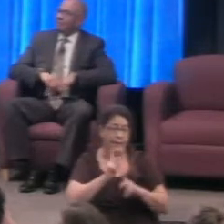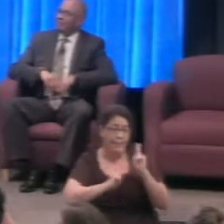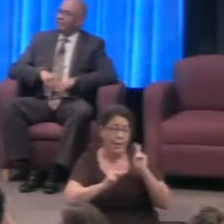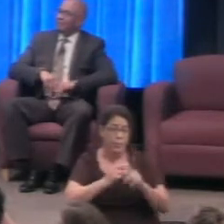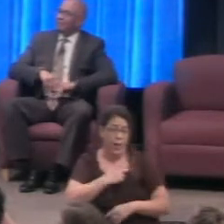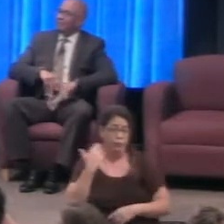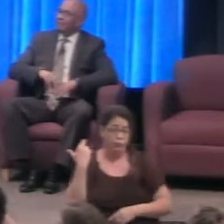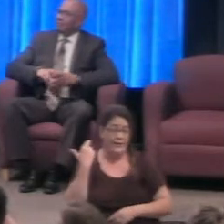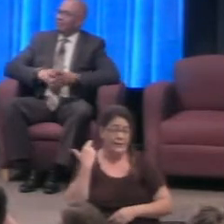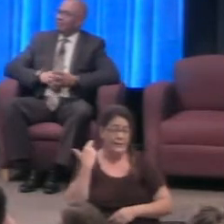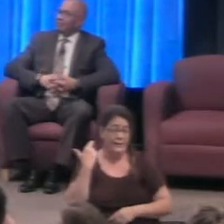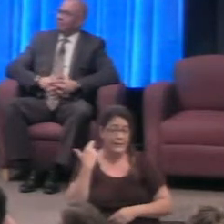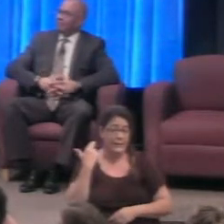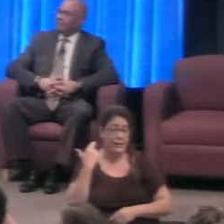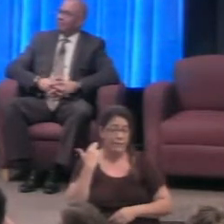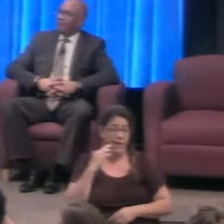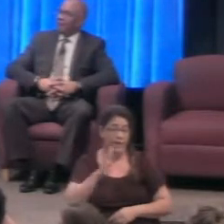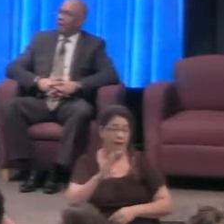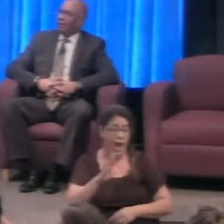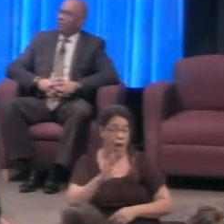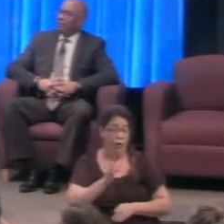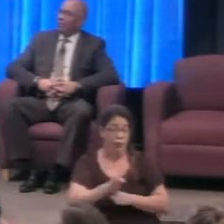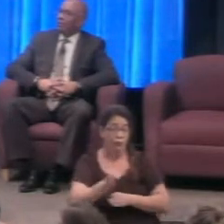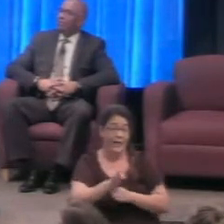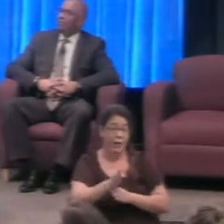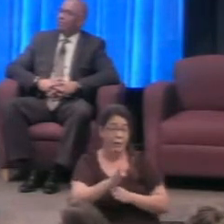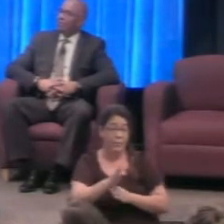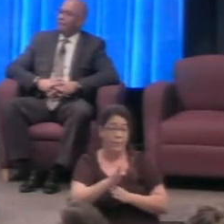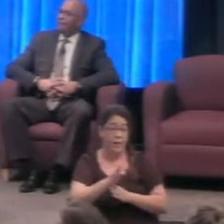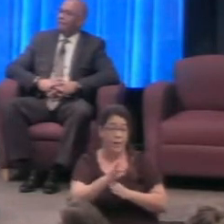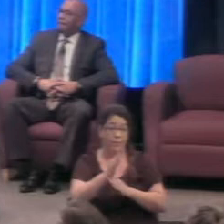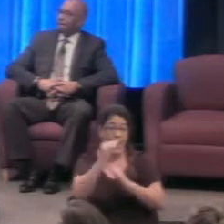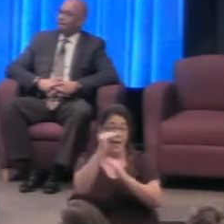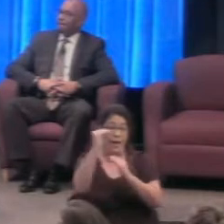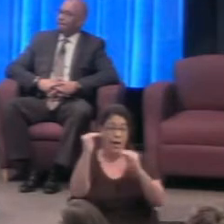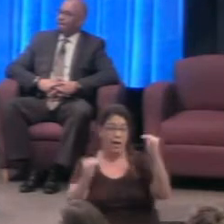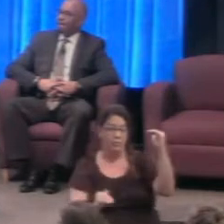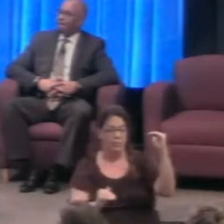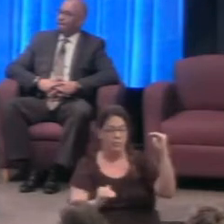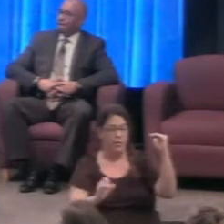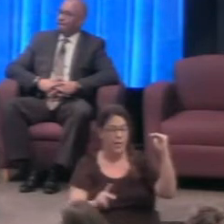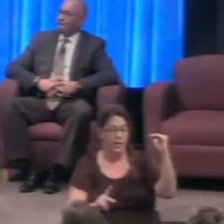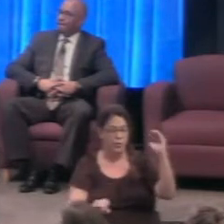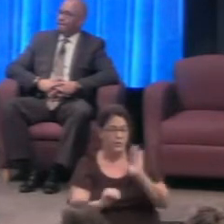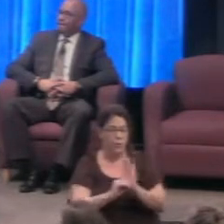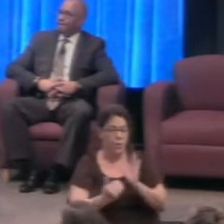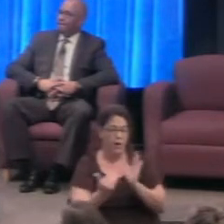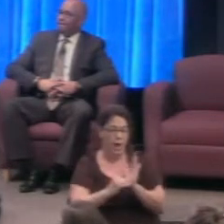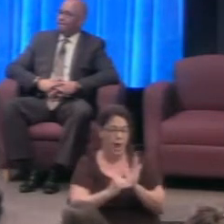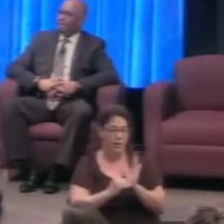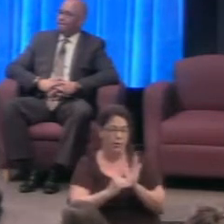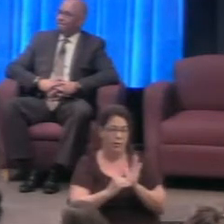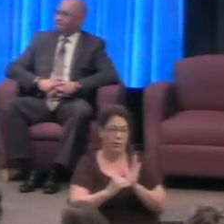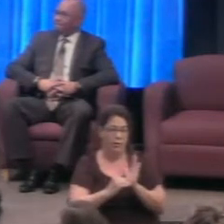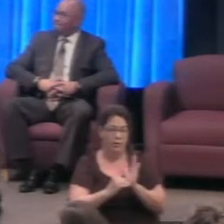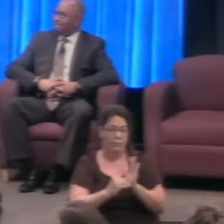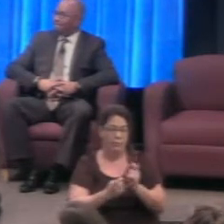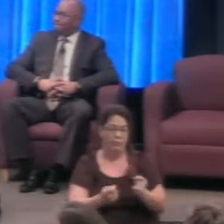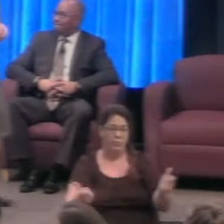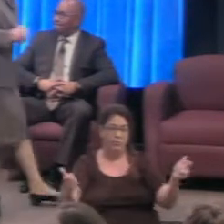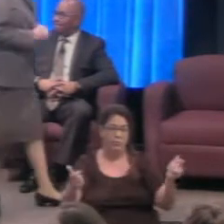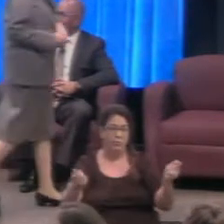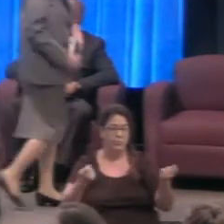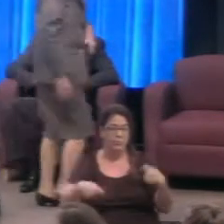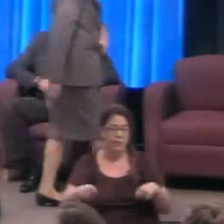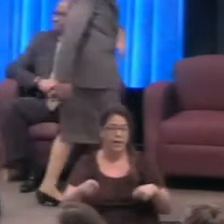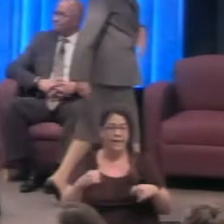their careers reset to zero, and he was not about to let that happen, and so I'm delighted to have worked with you.